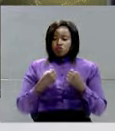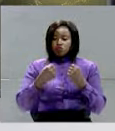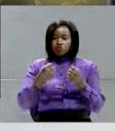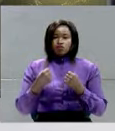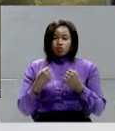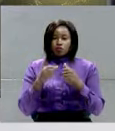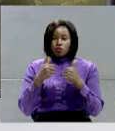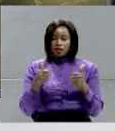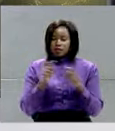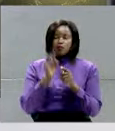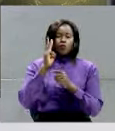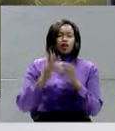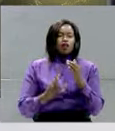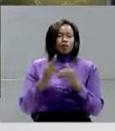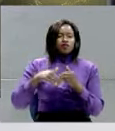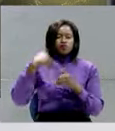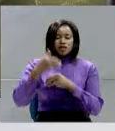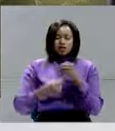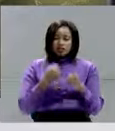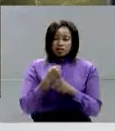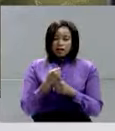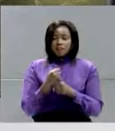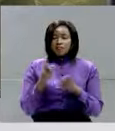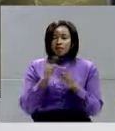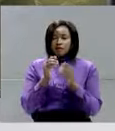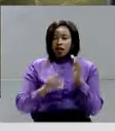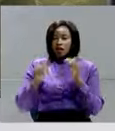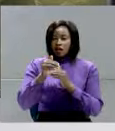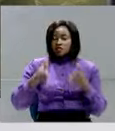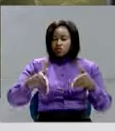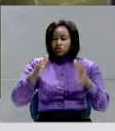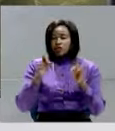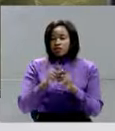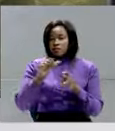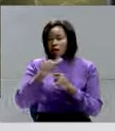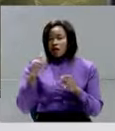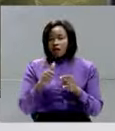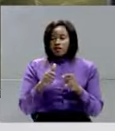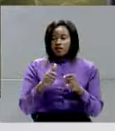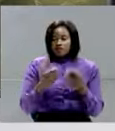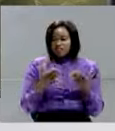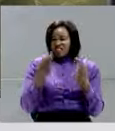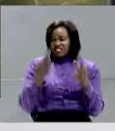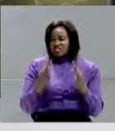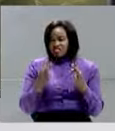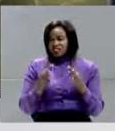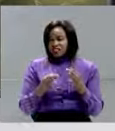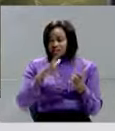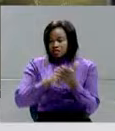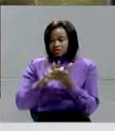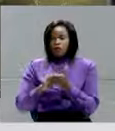commissioned early next year, the bridge, the parking area, access roads and the electronic cargo clearance systems have enabled the clearance of at